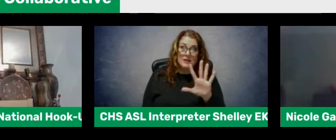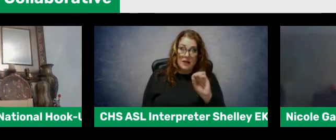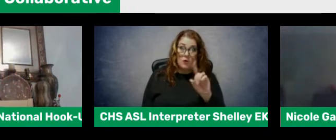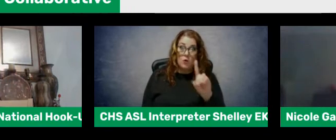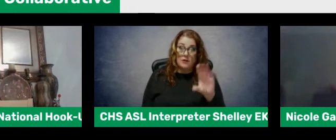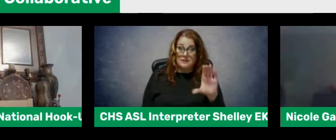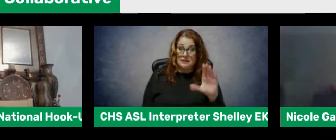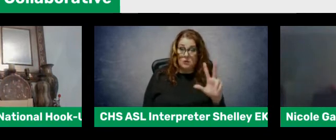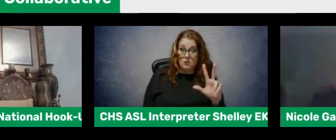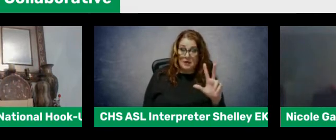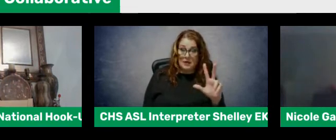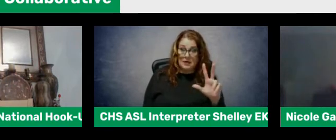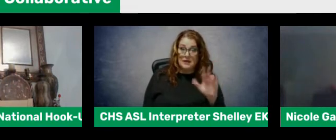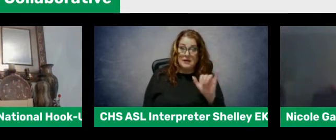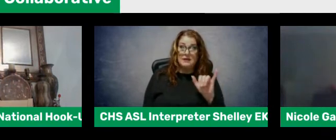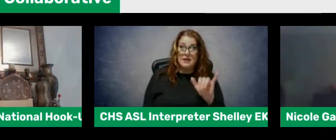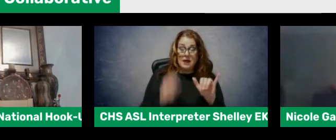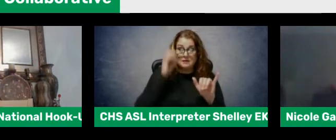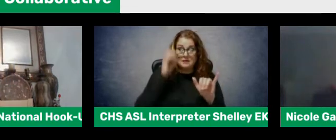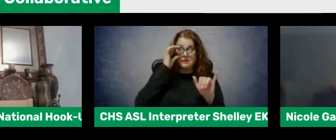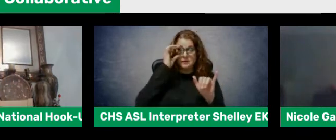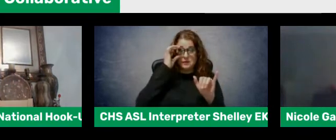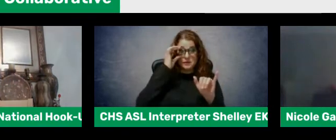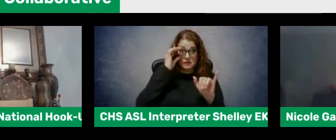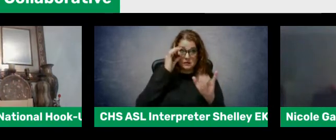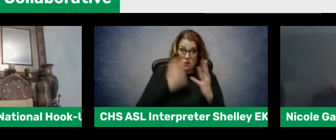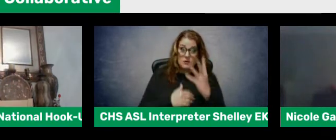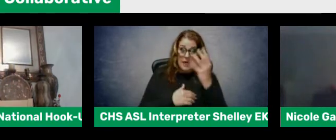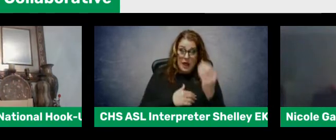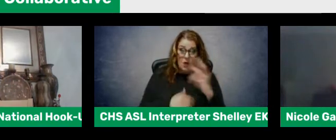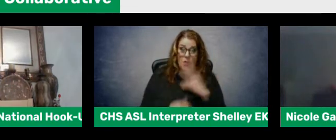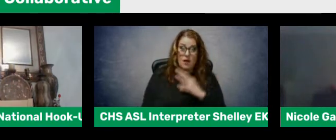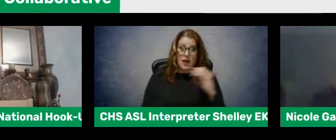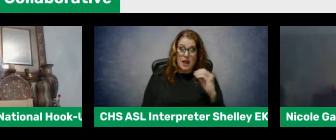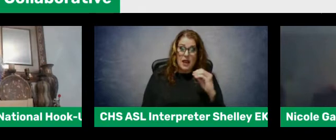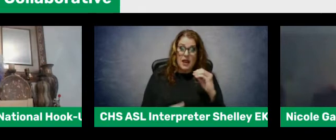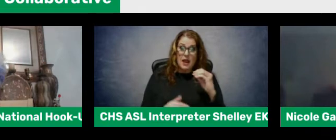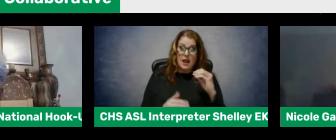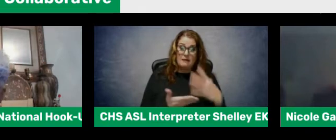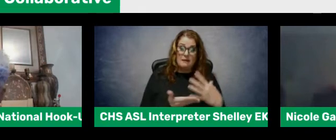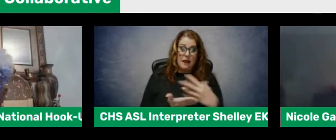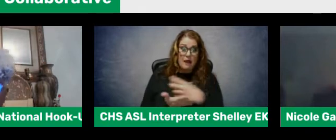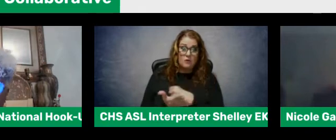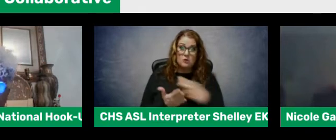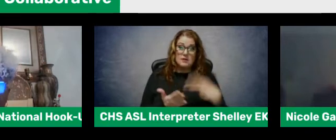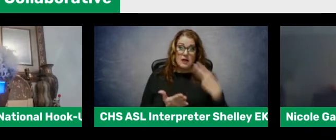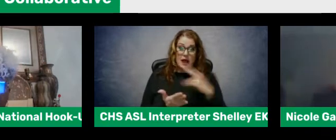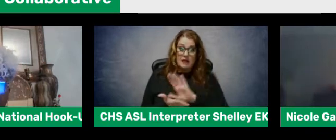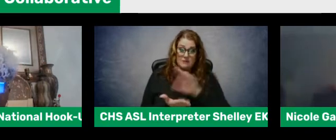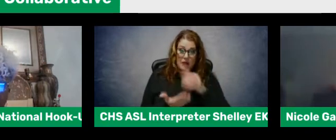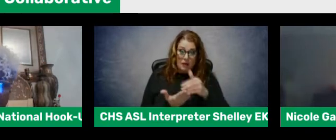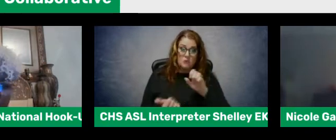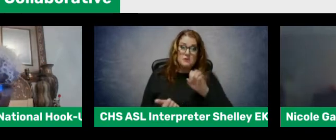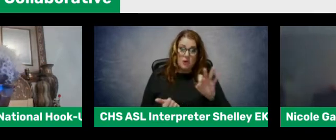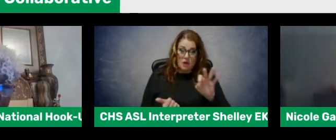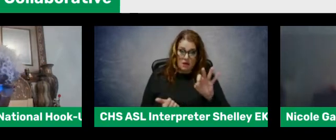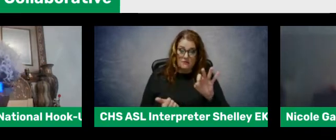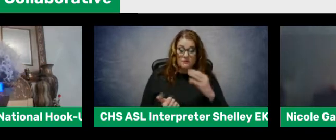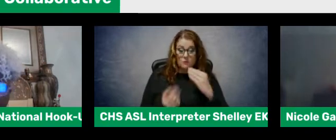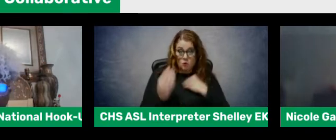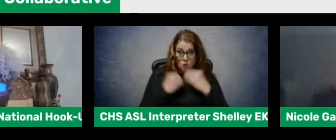501c3 that goes out and gathers high volumes of